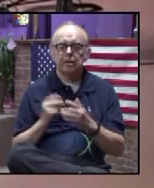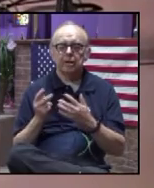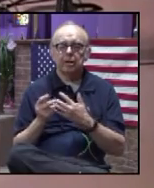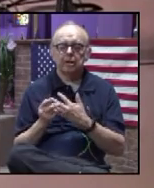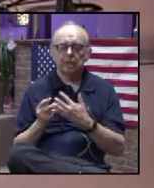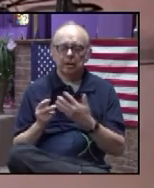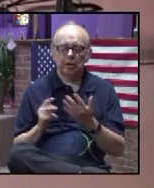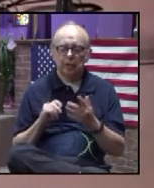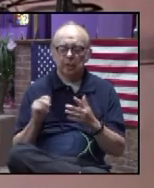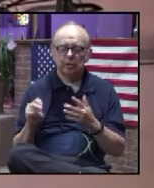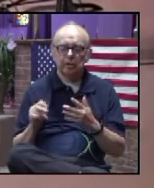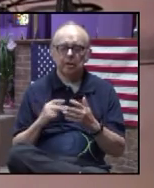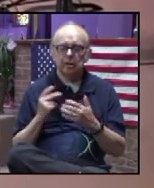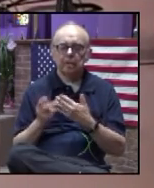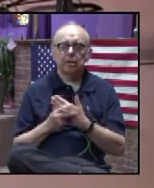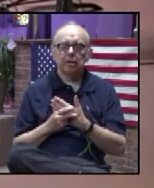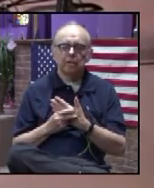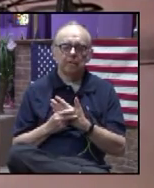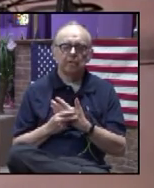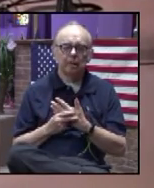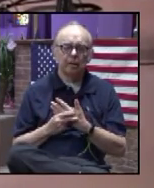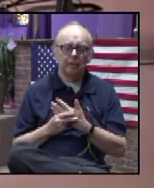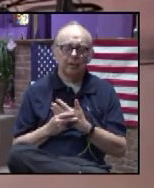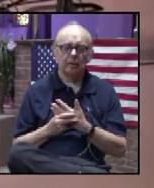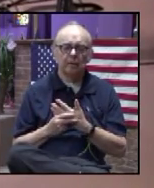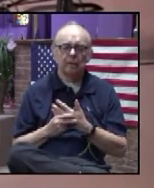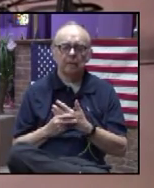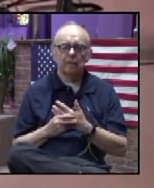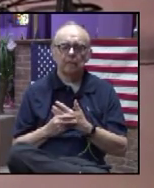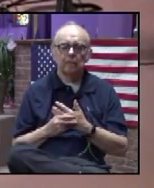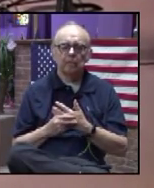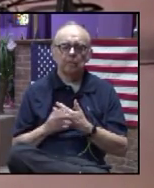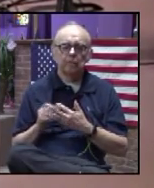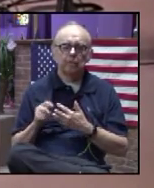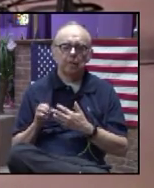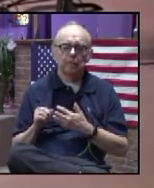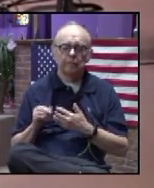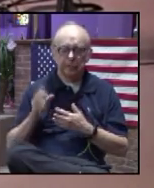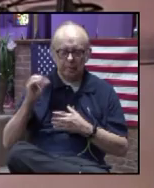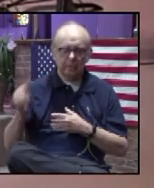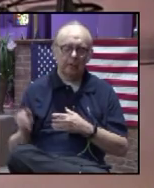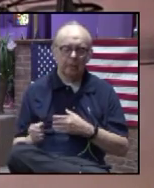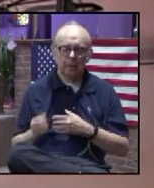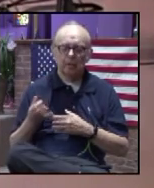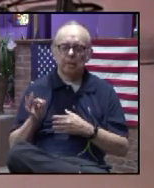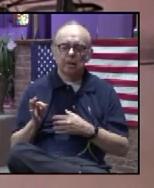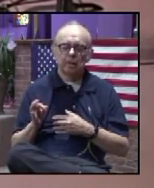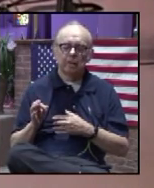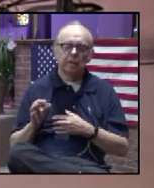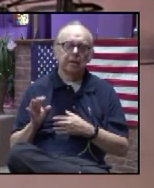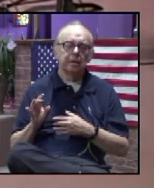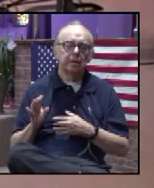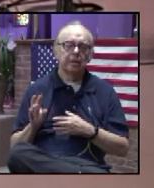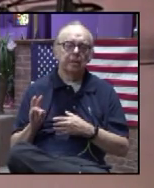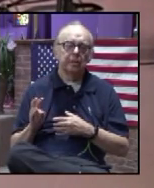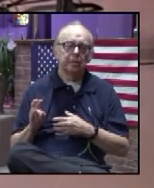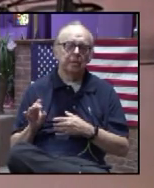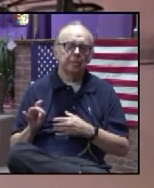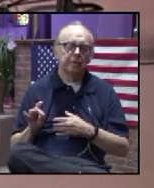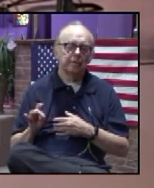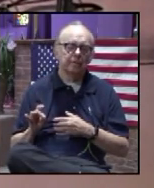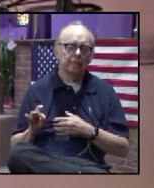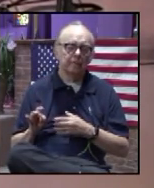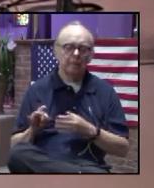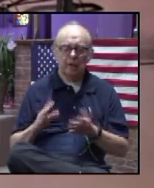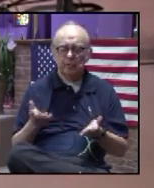When Carter was president in 1972 to 76, and they came up with a show called Carter Country, and there was the